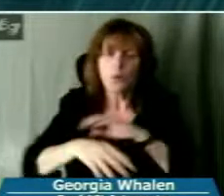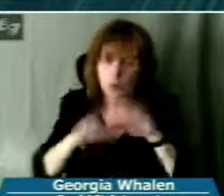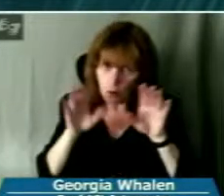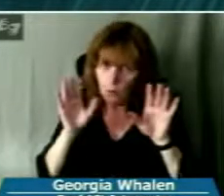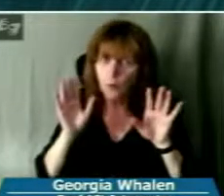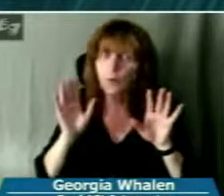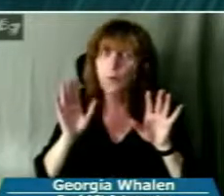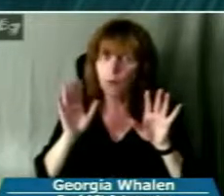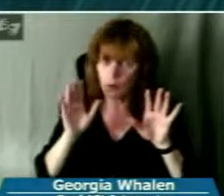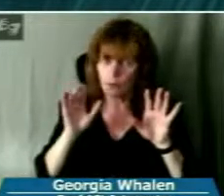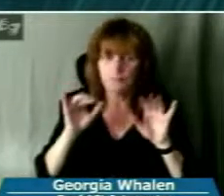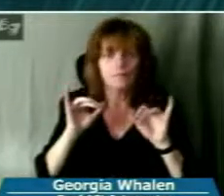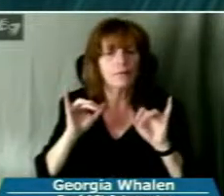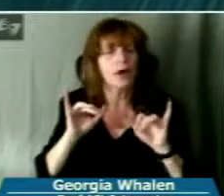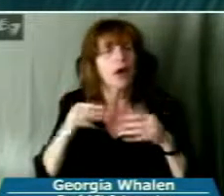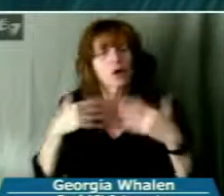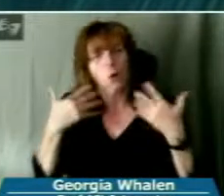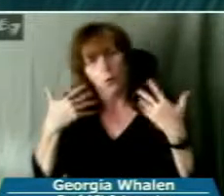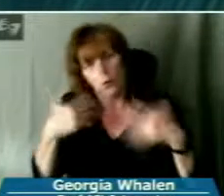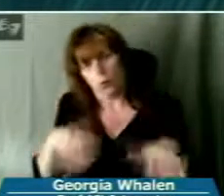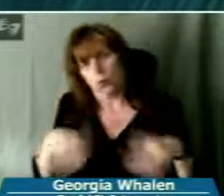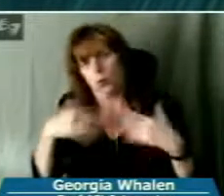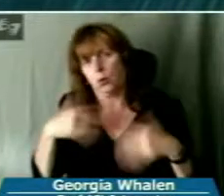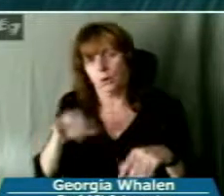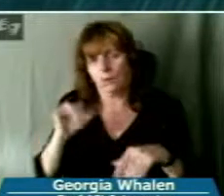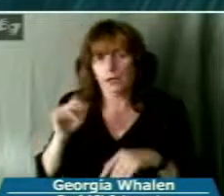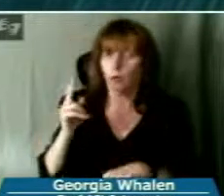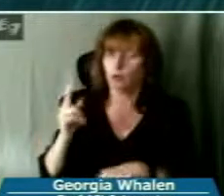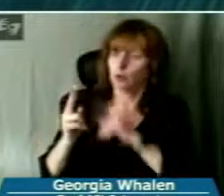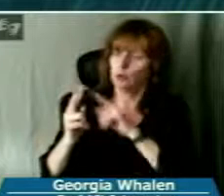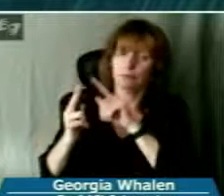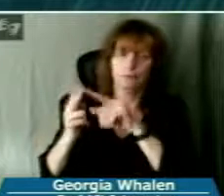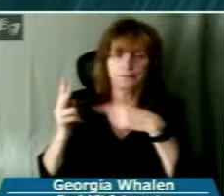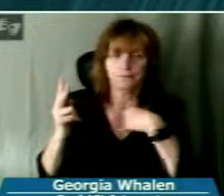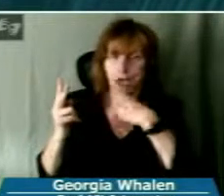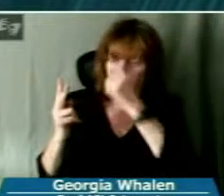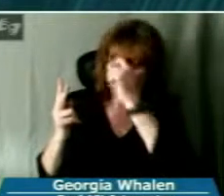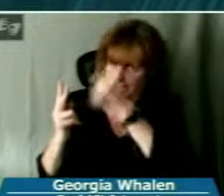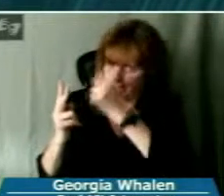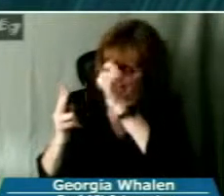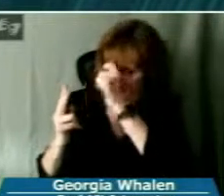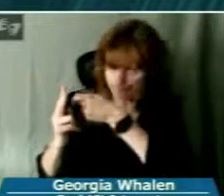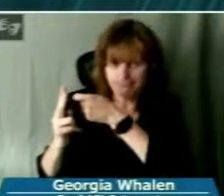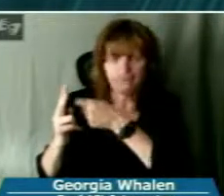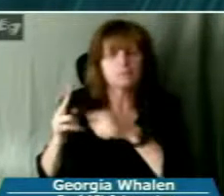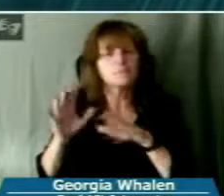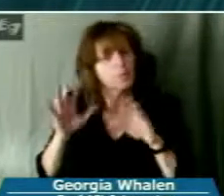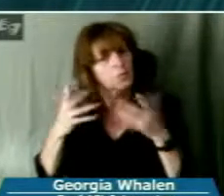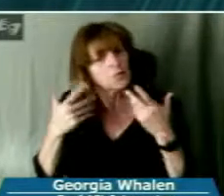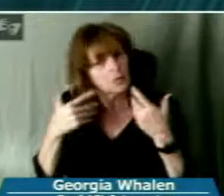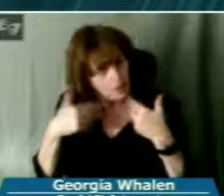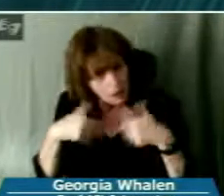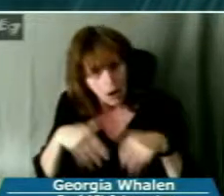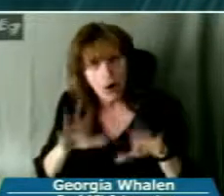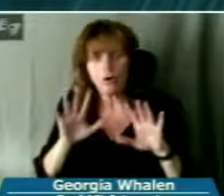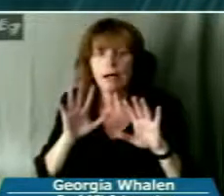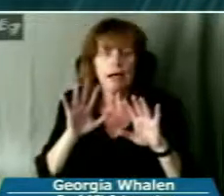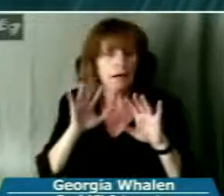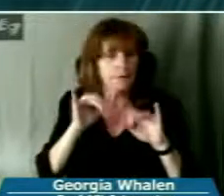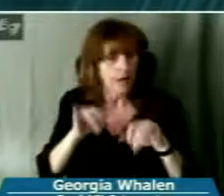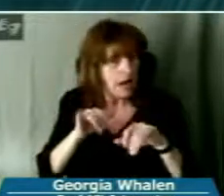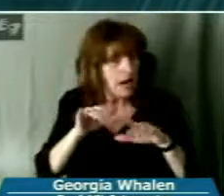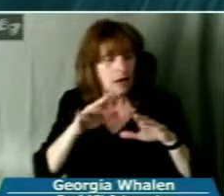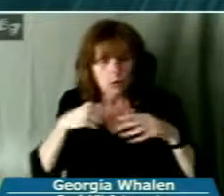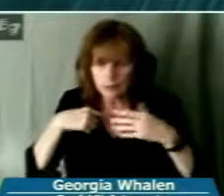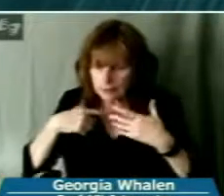wanted to share that. We did have that debrief this week, a little bit of that information, and I'll turn it over to Dr. Richardson, who can continue to share a bit of that, as well